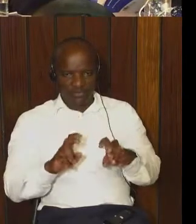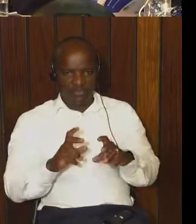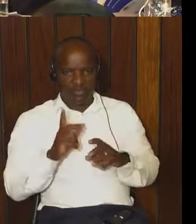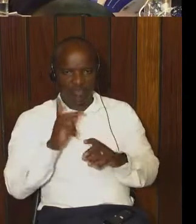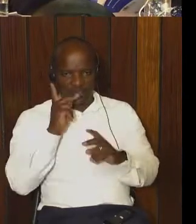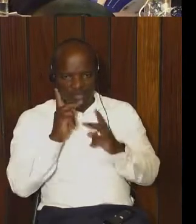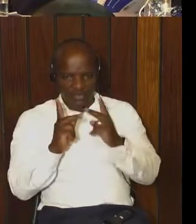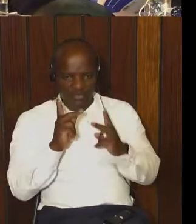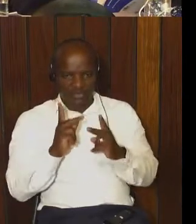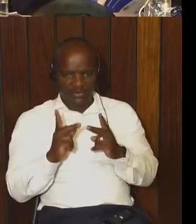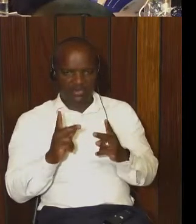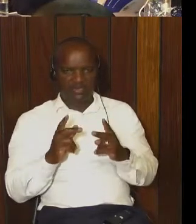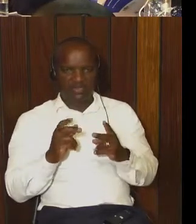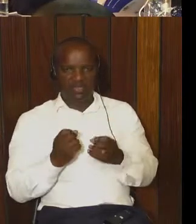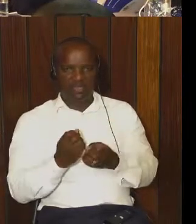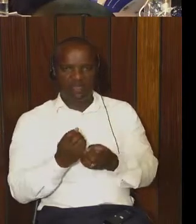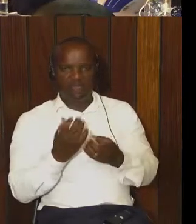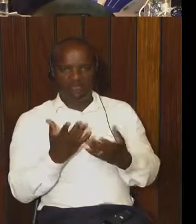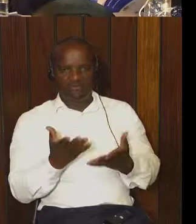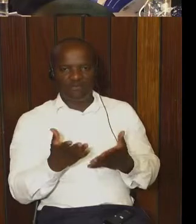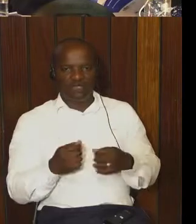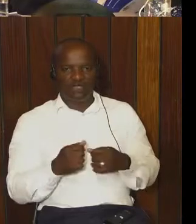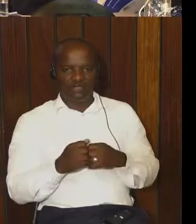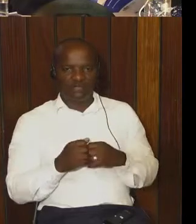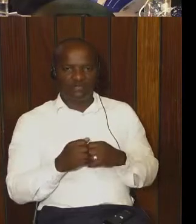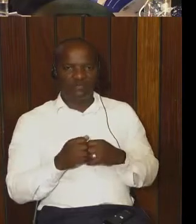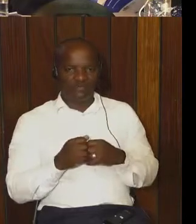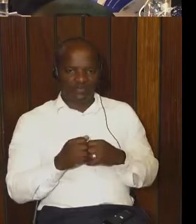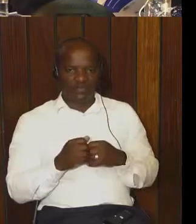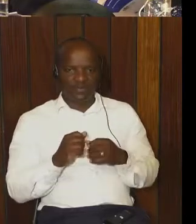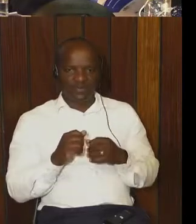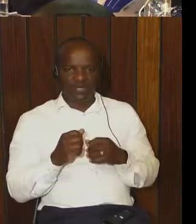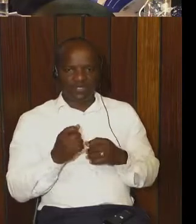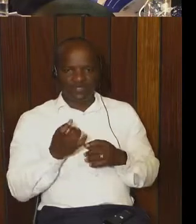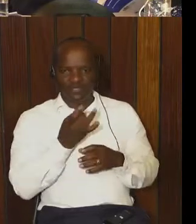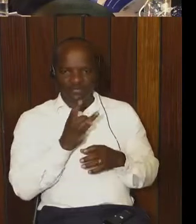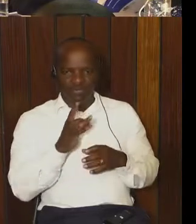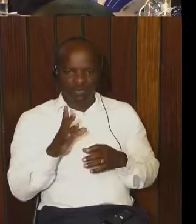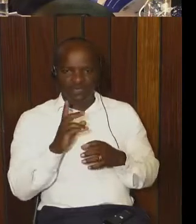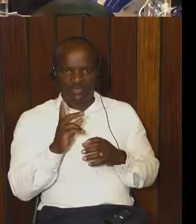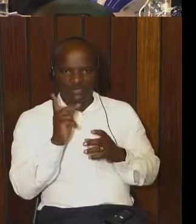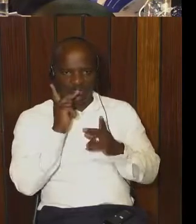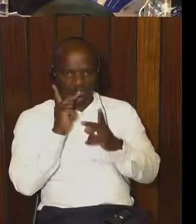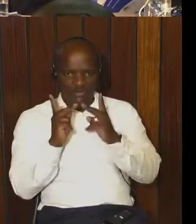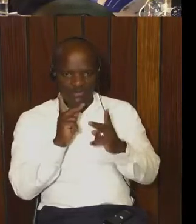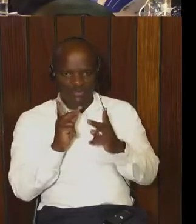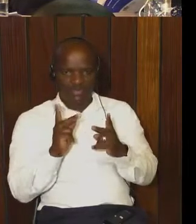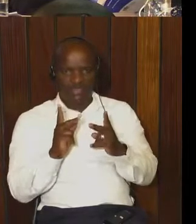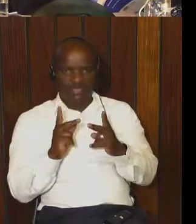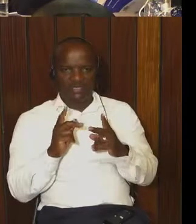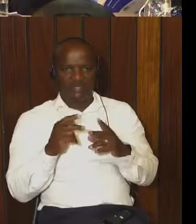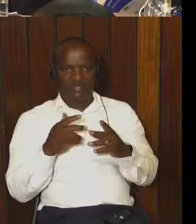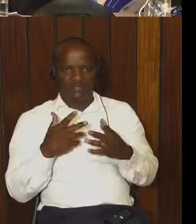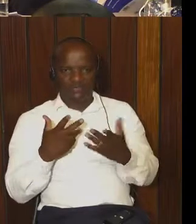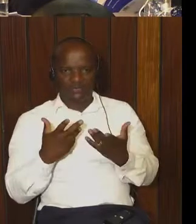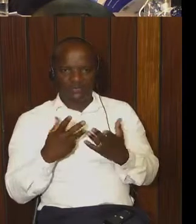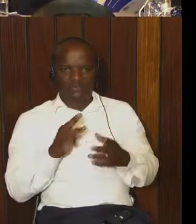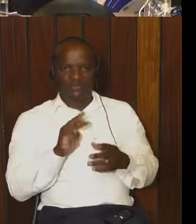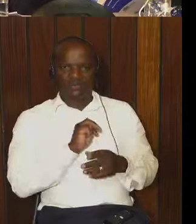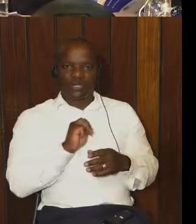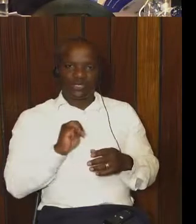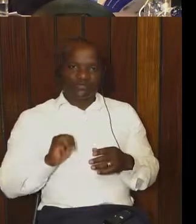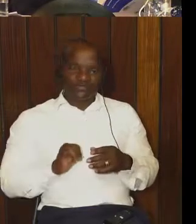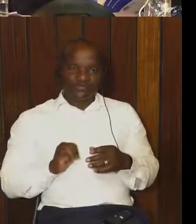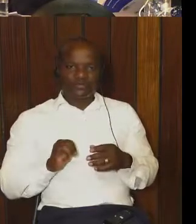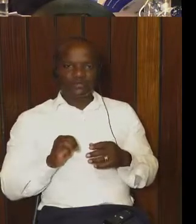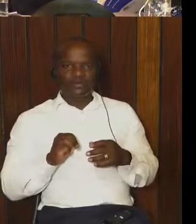out there, what the market are offering. But whilst we are continuing with the evaluation, we can't make any pronouncements on it because the minister has now withdrawn